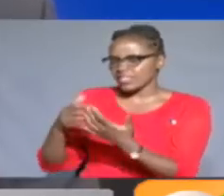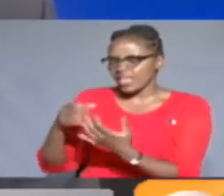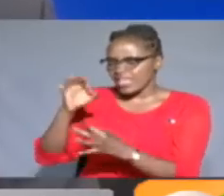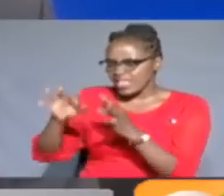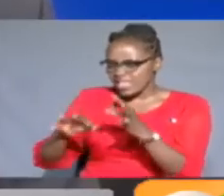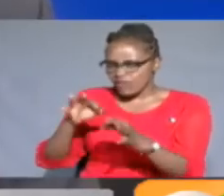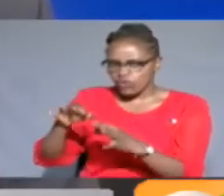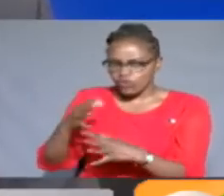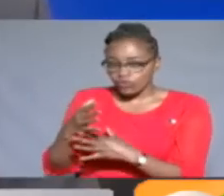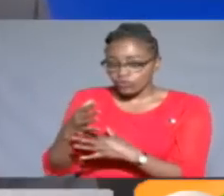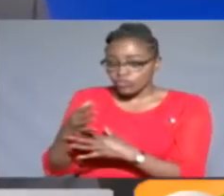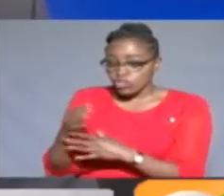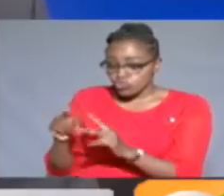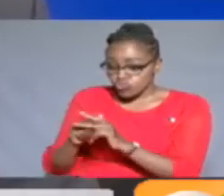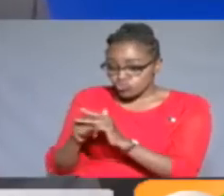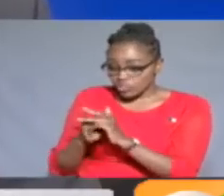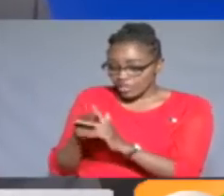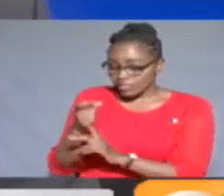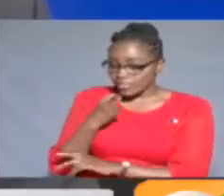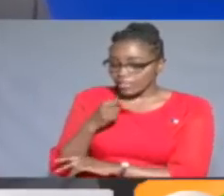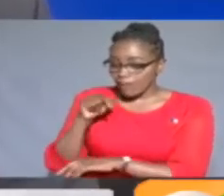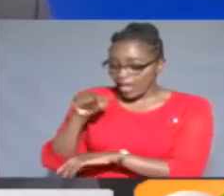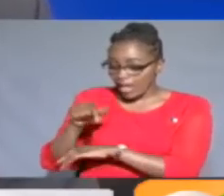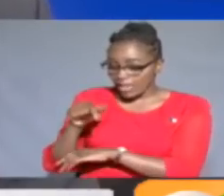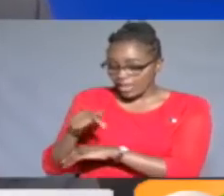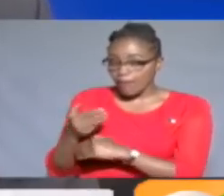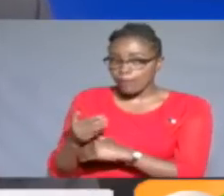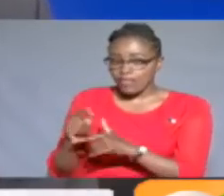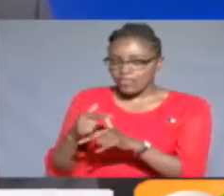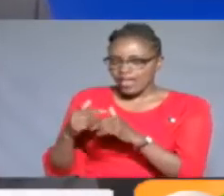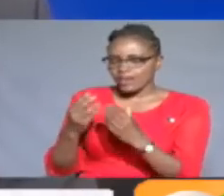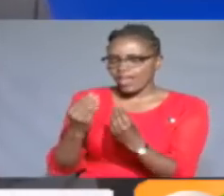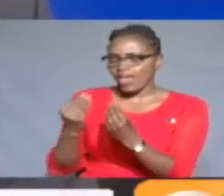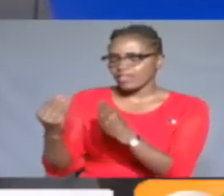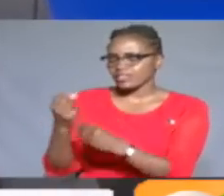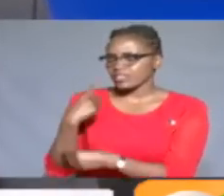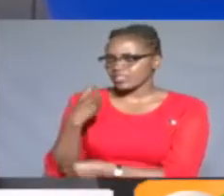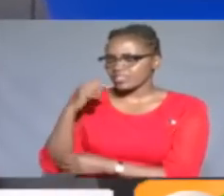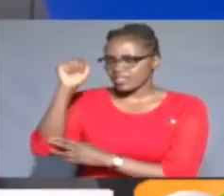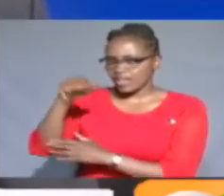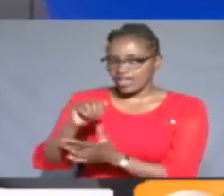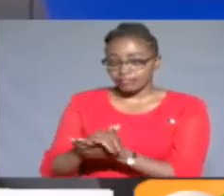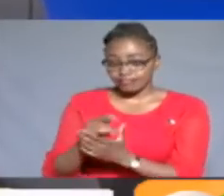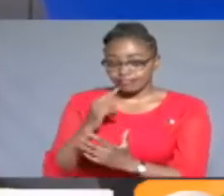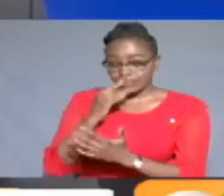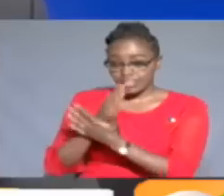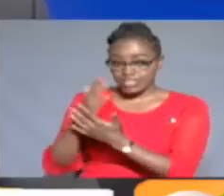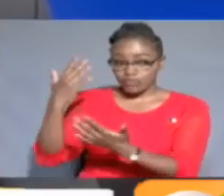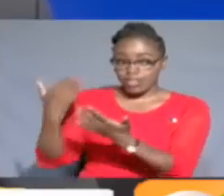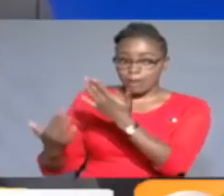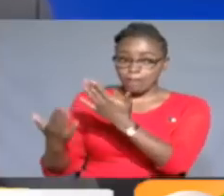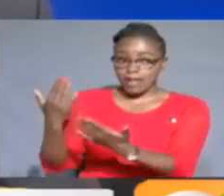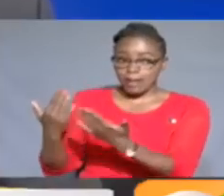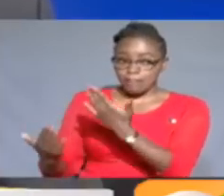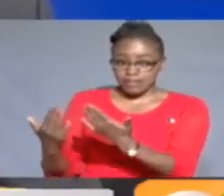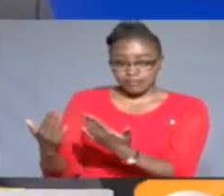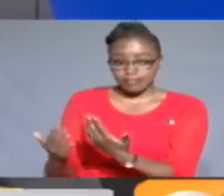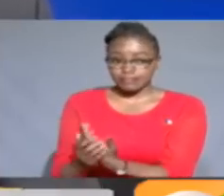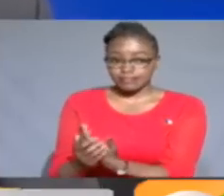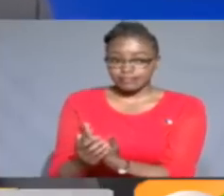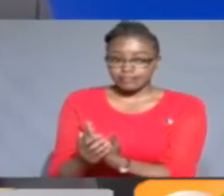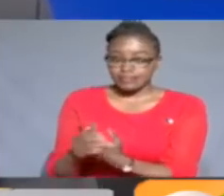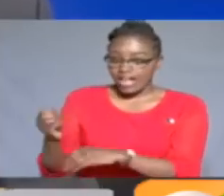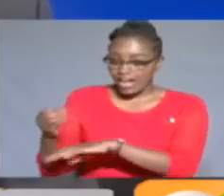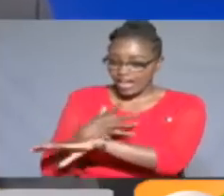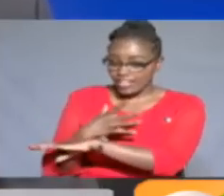it at that point, then it will be easy to treat. Let me say something that probably is even